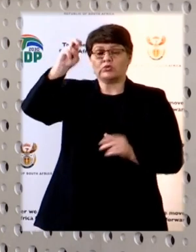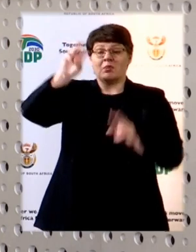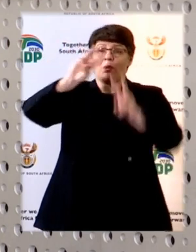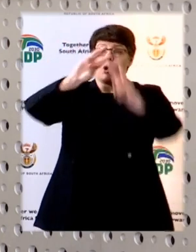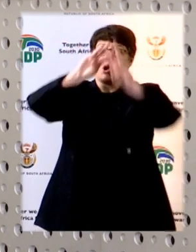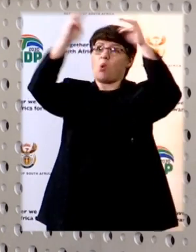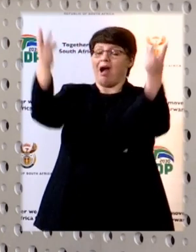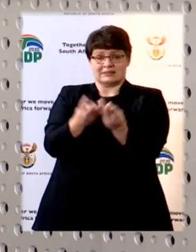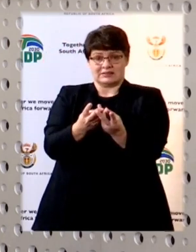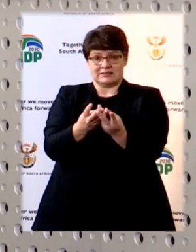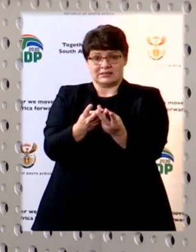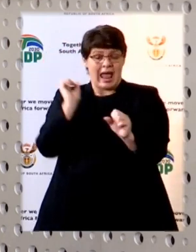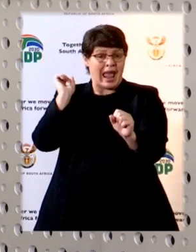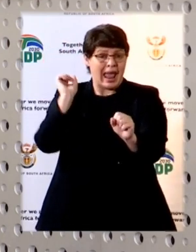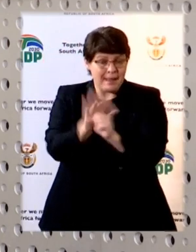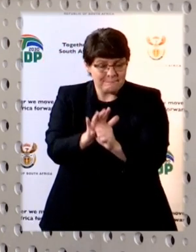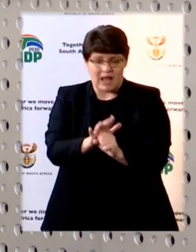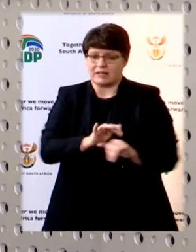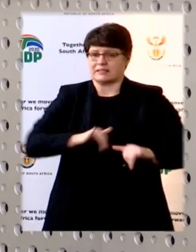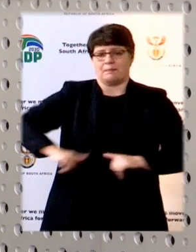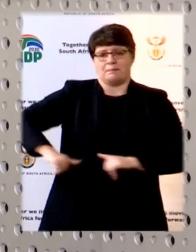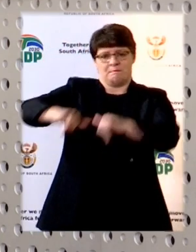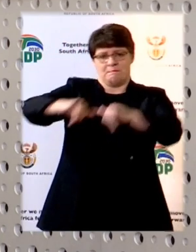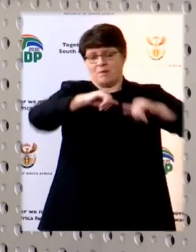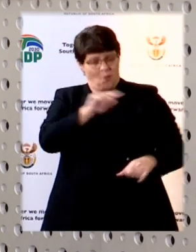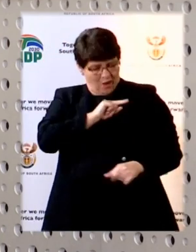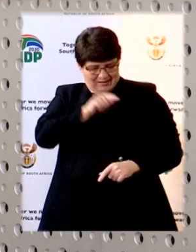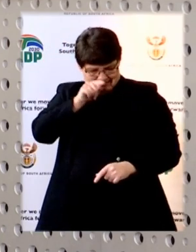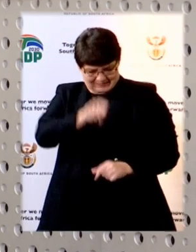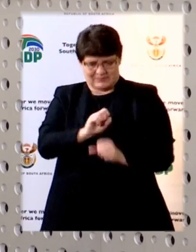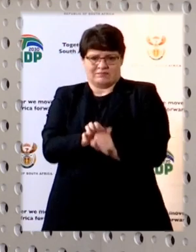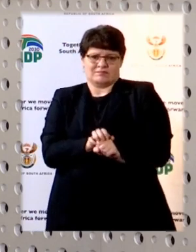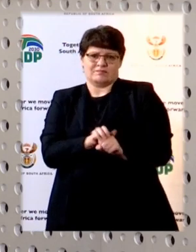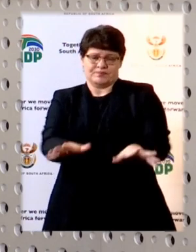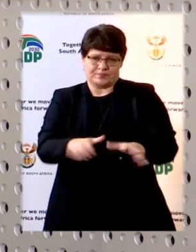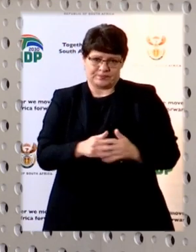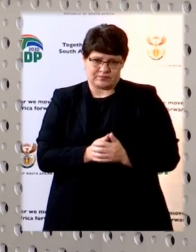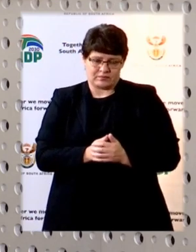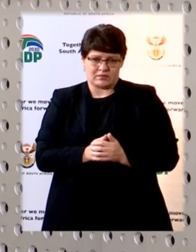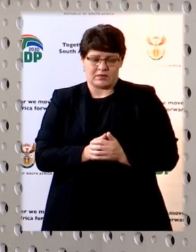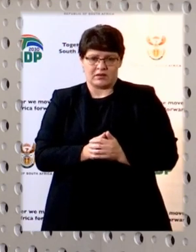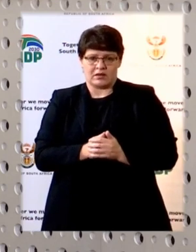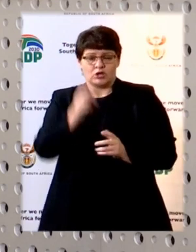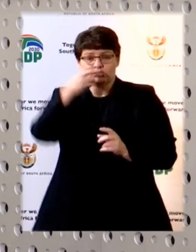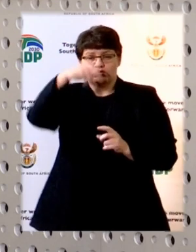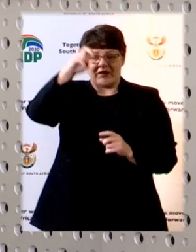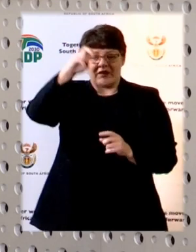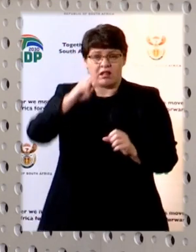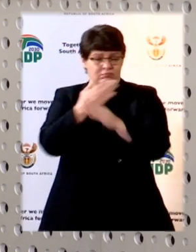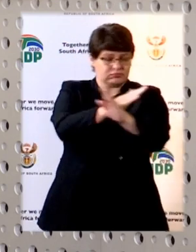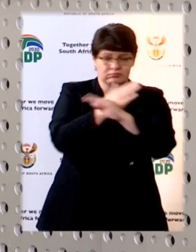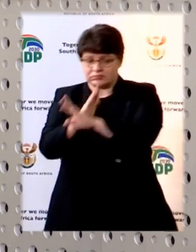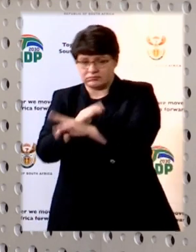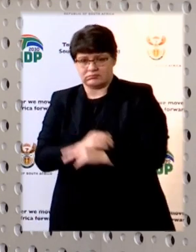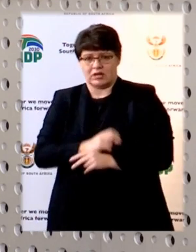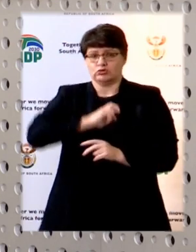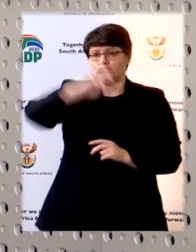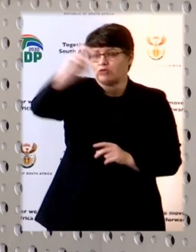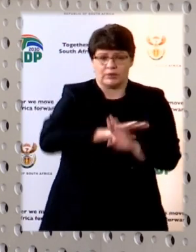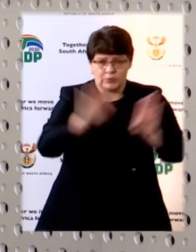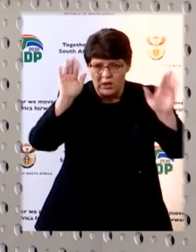globally that is not impacted negatively because of COVID-19. Travel bans, airline groundings,